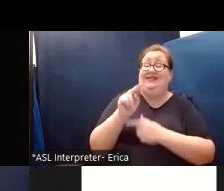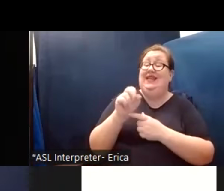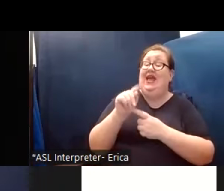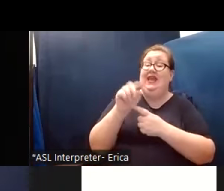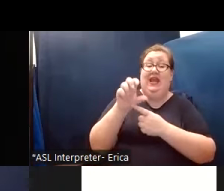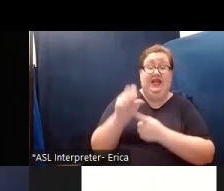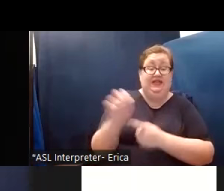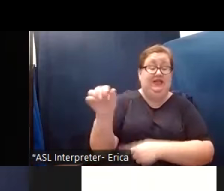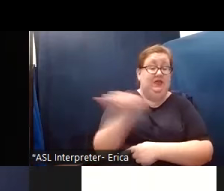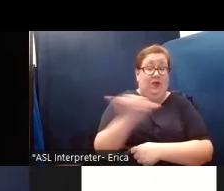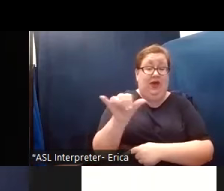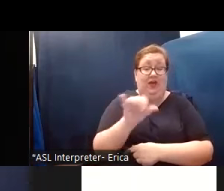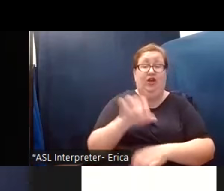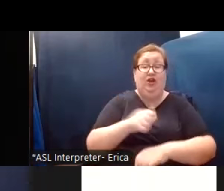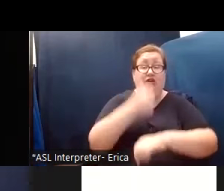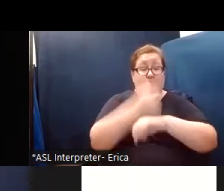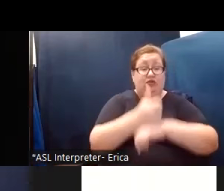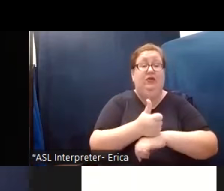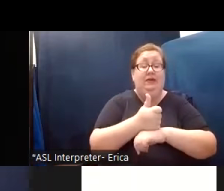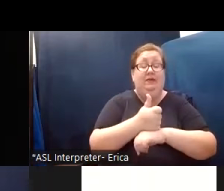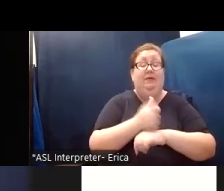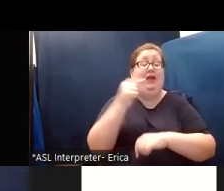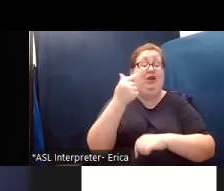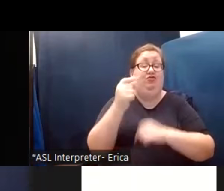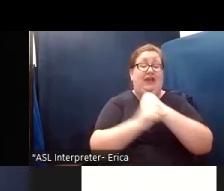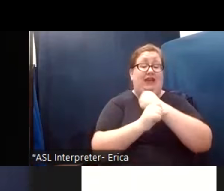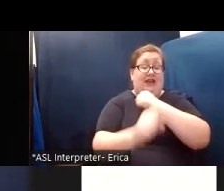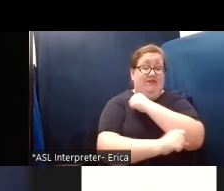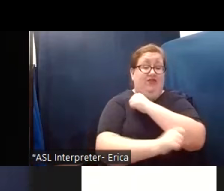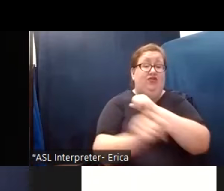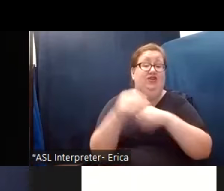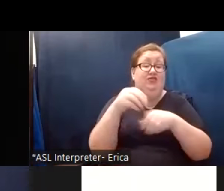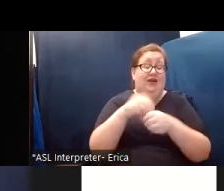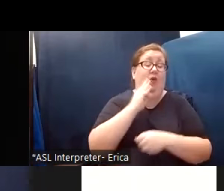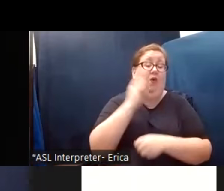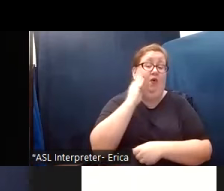to implement green infrastructure projects at homes, and business owners as well.